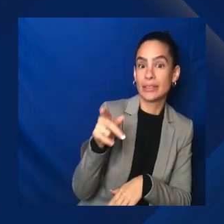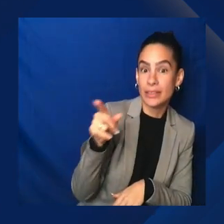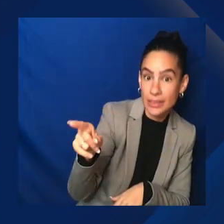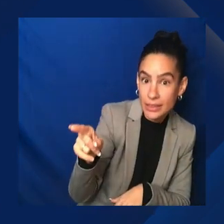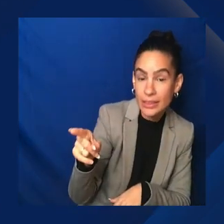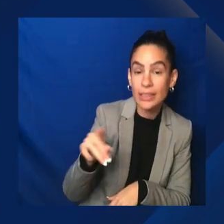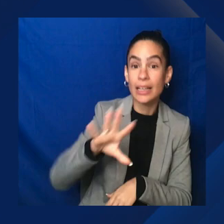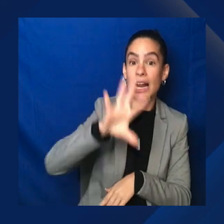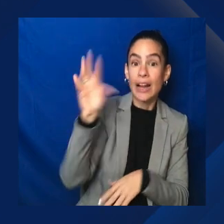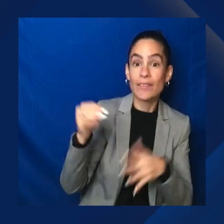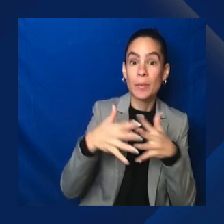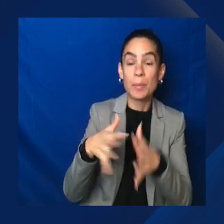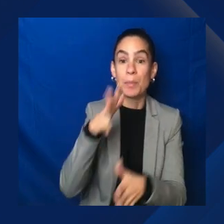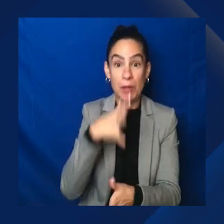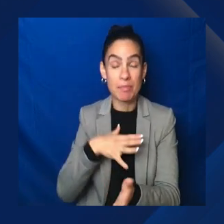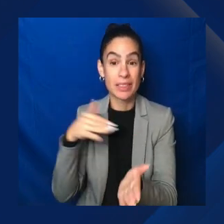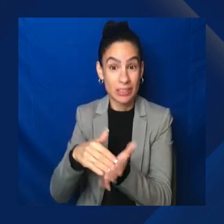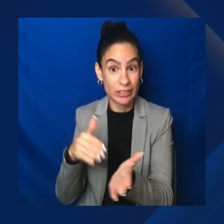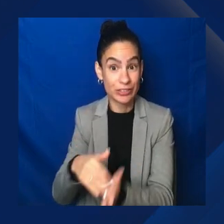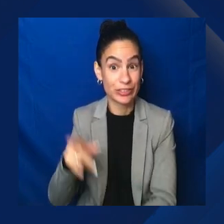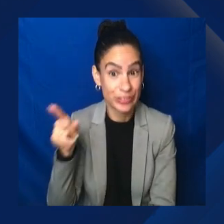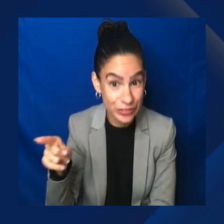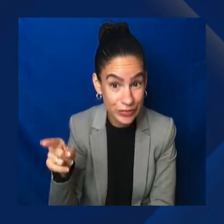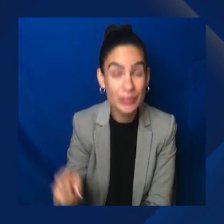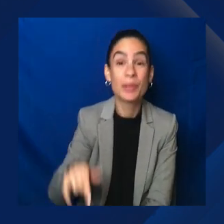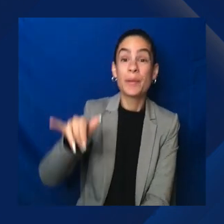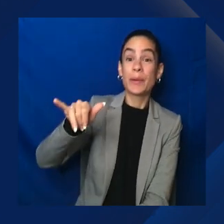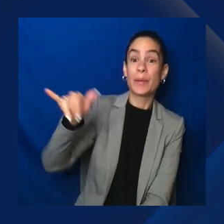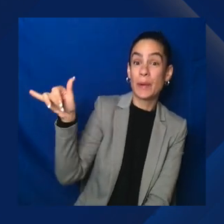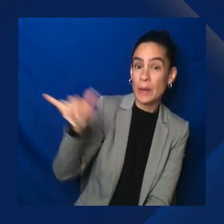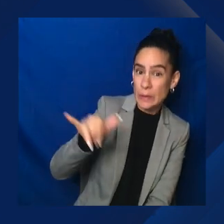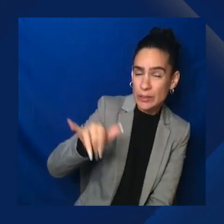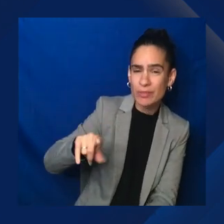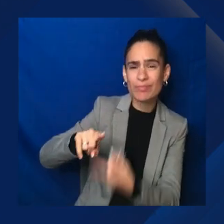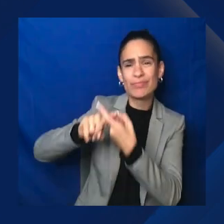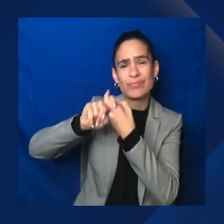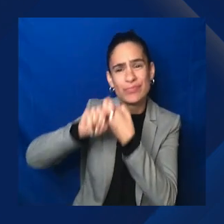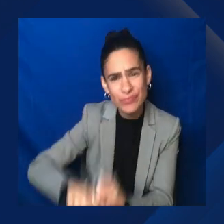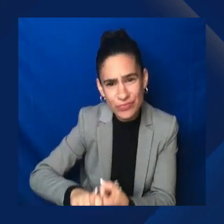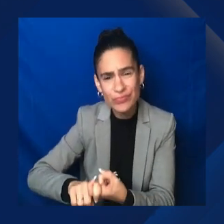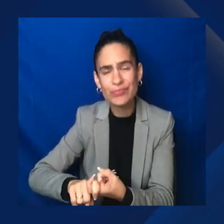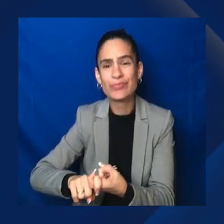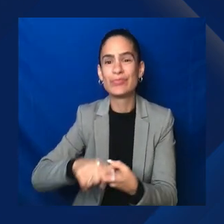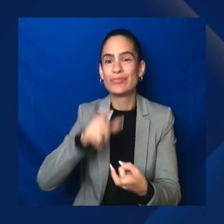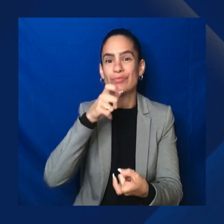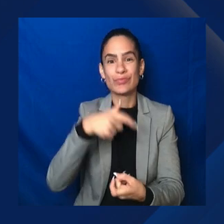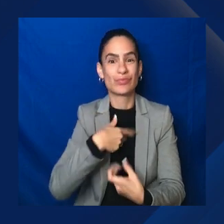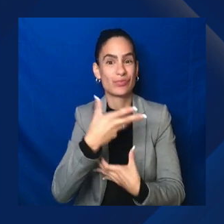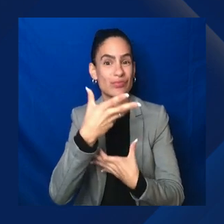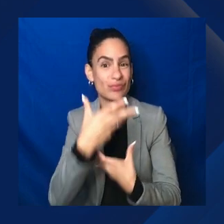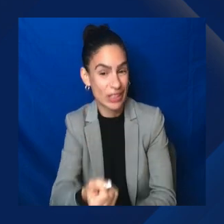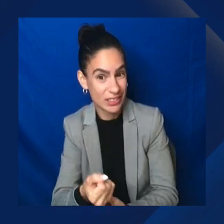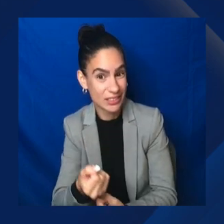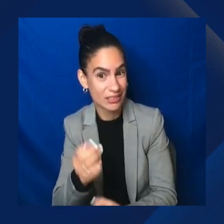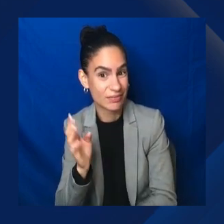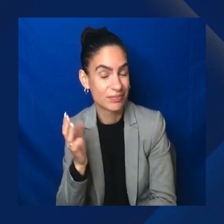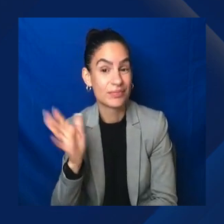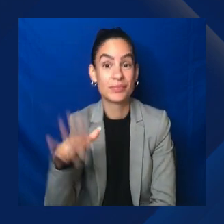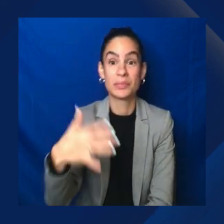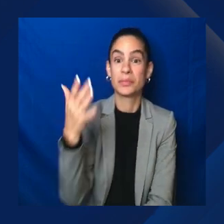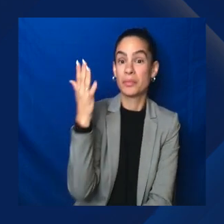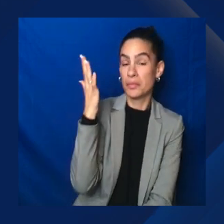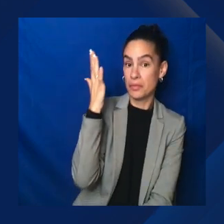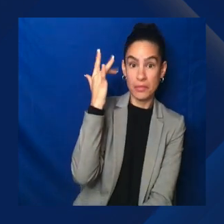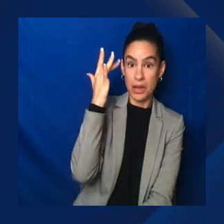doctor who was also a trusted friend. I believe that part of the reason why I had two